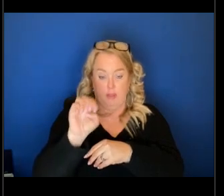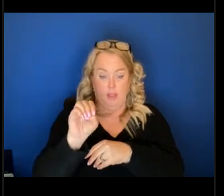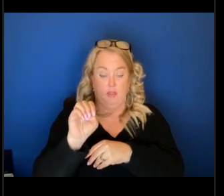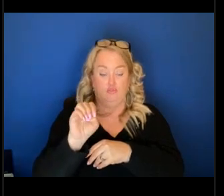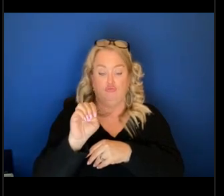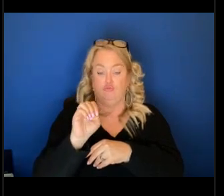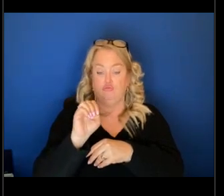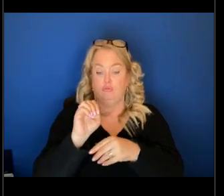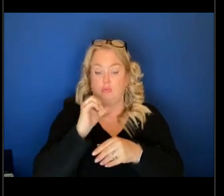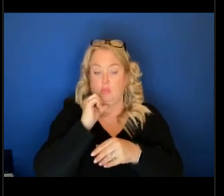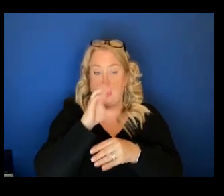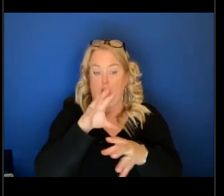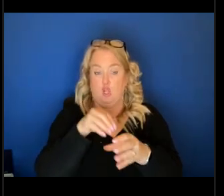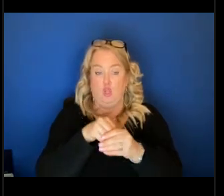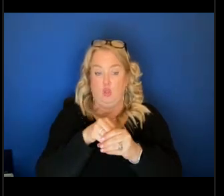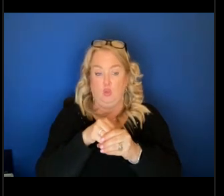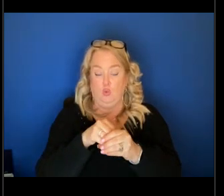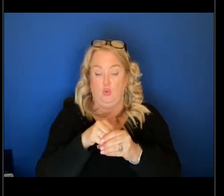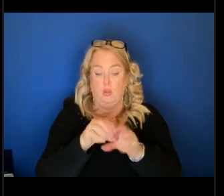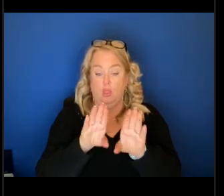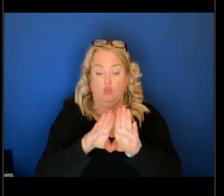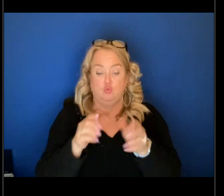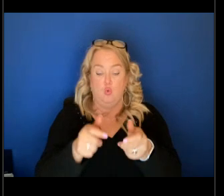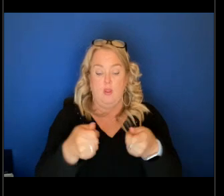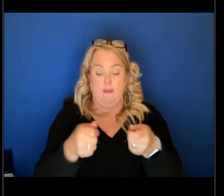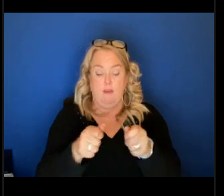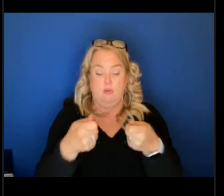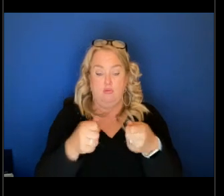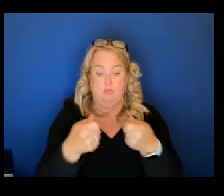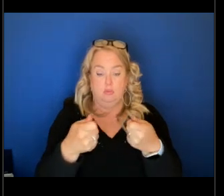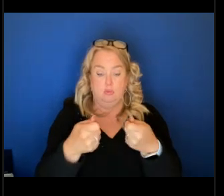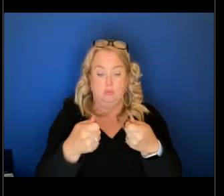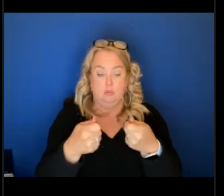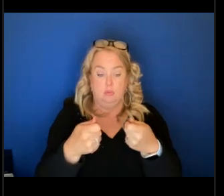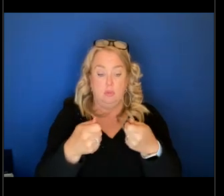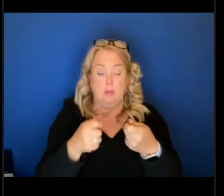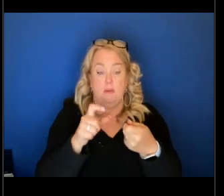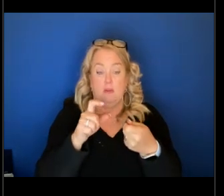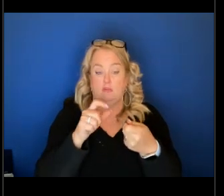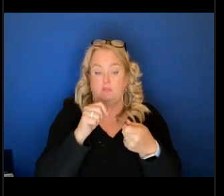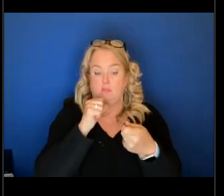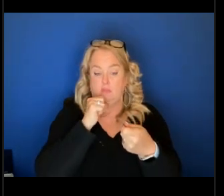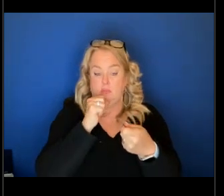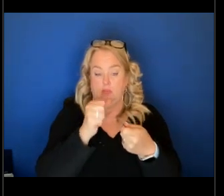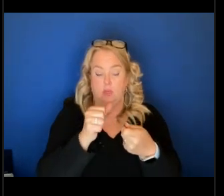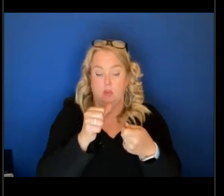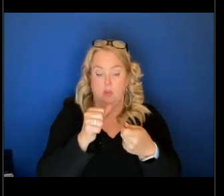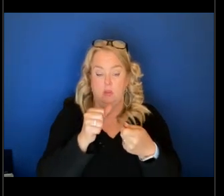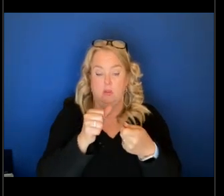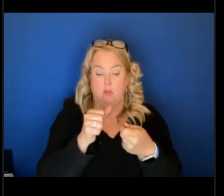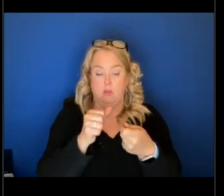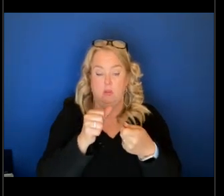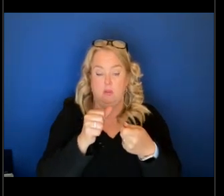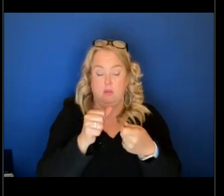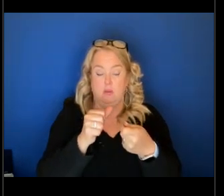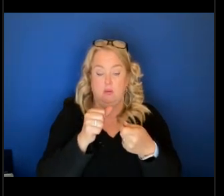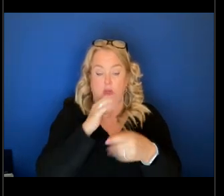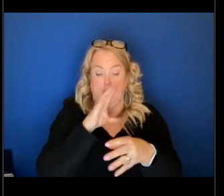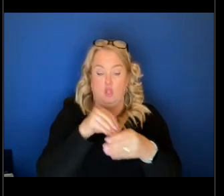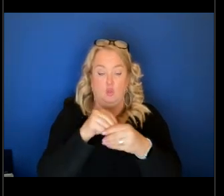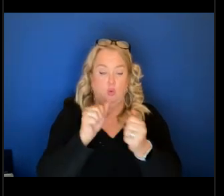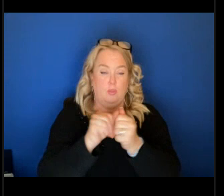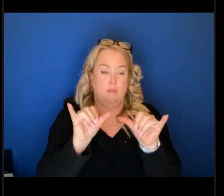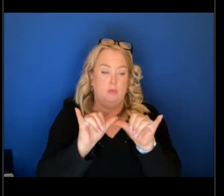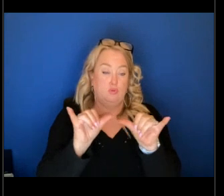door handles that project beyond countertops and cabinets, must not encroach upon this 60-inch diameter